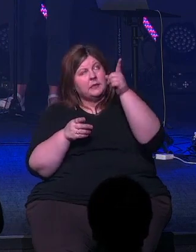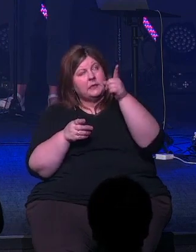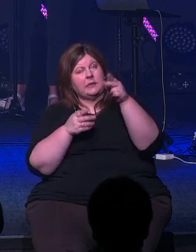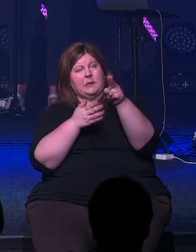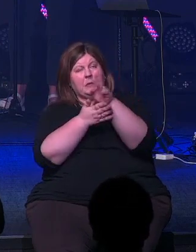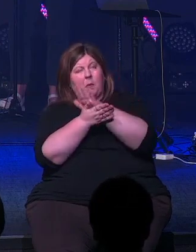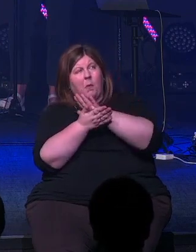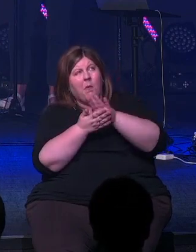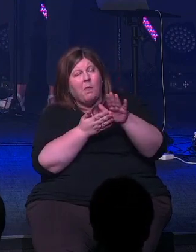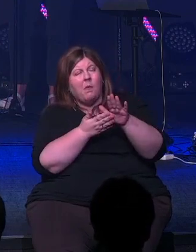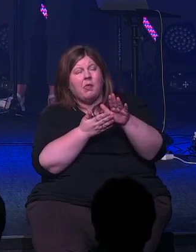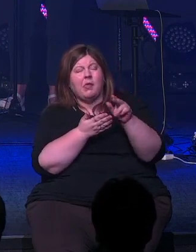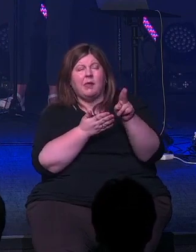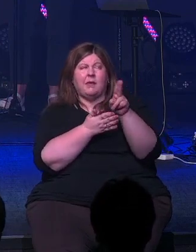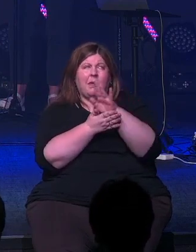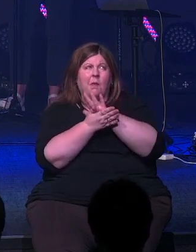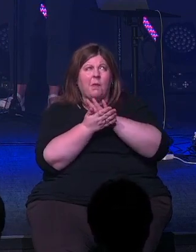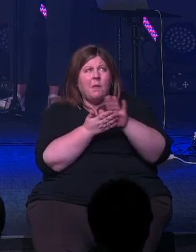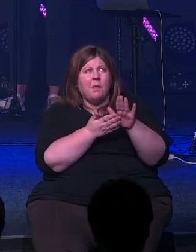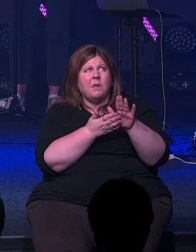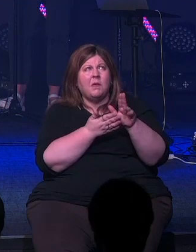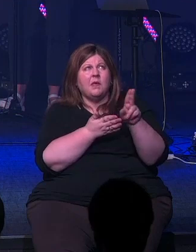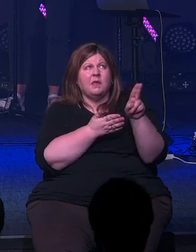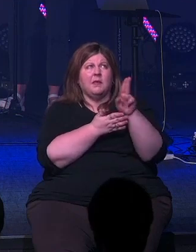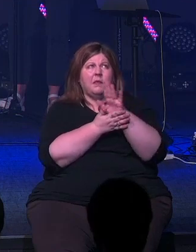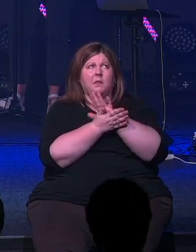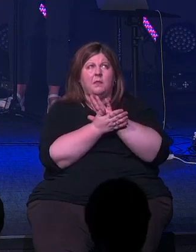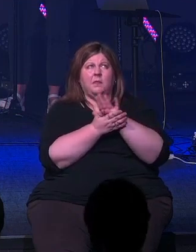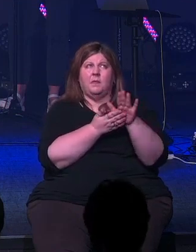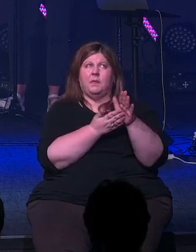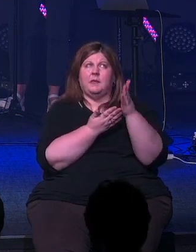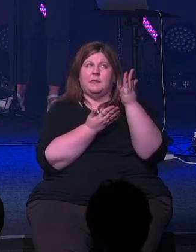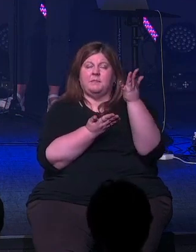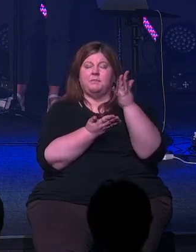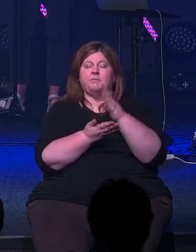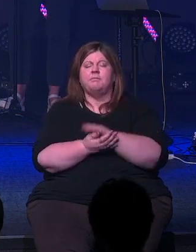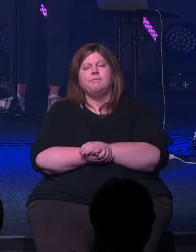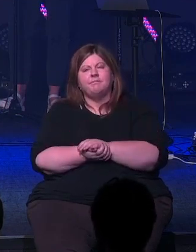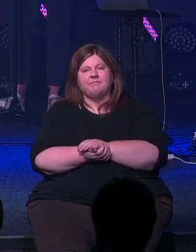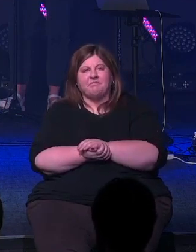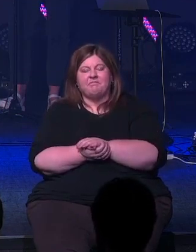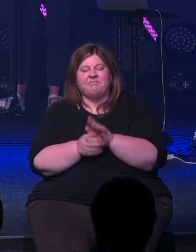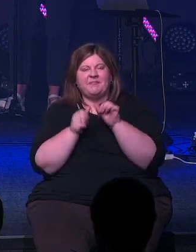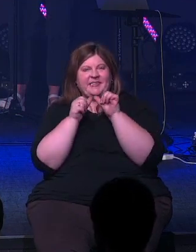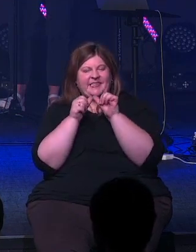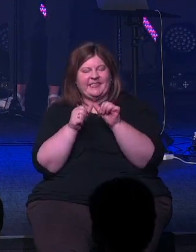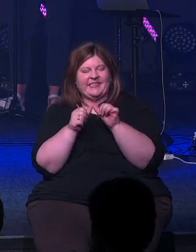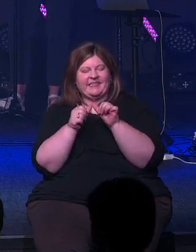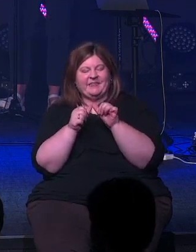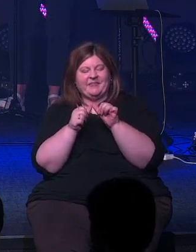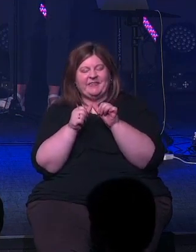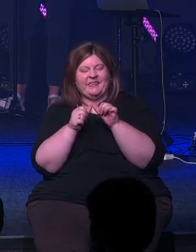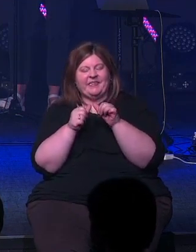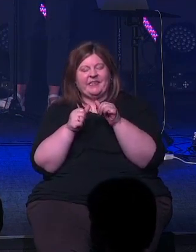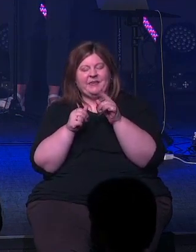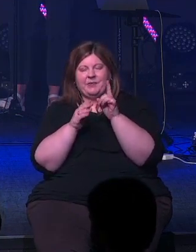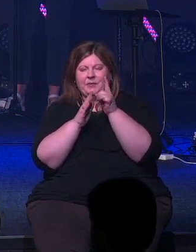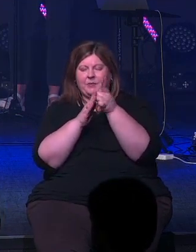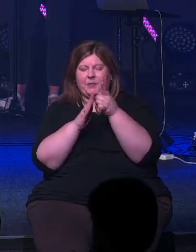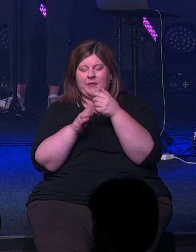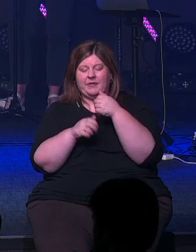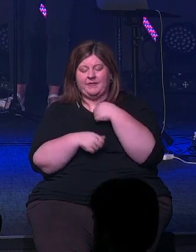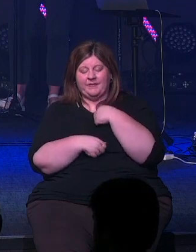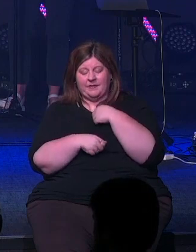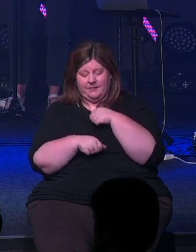holy, holy, holy. So I would just like to continue that into a moment of surrender, just as we